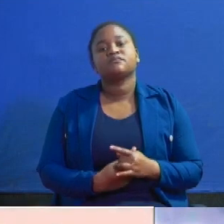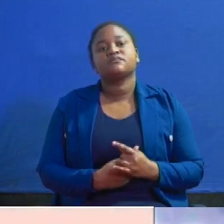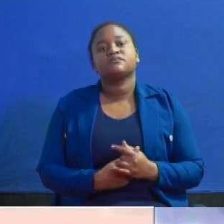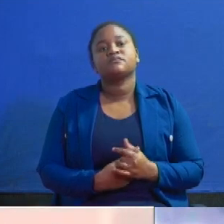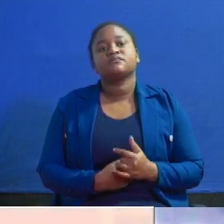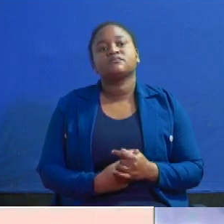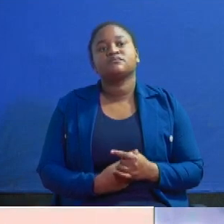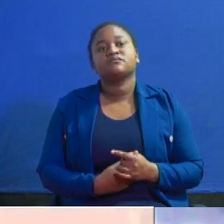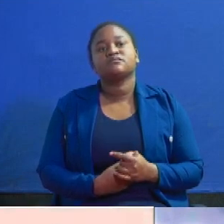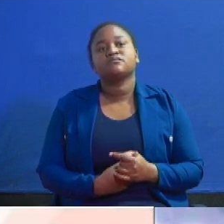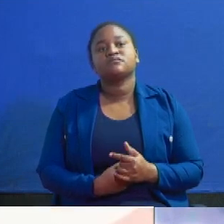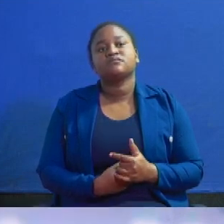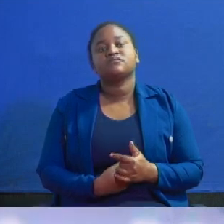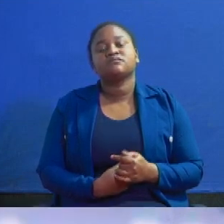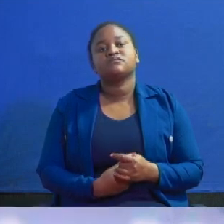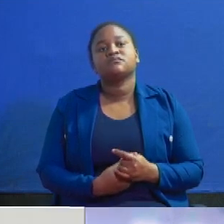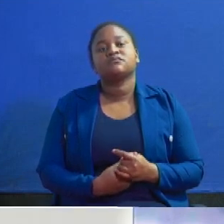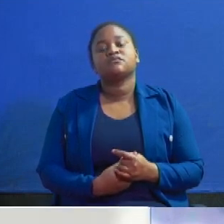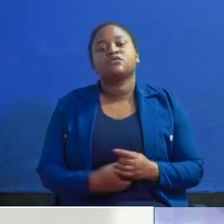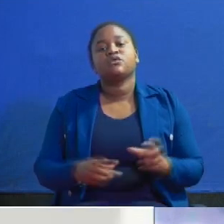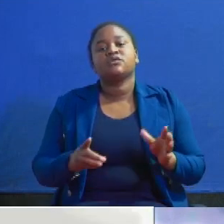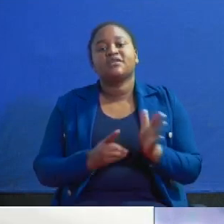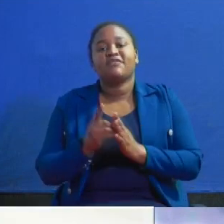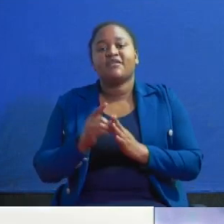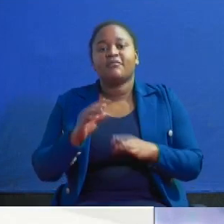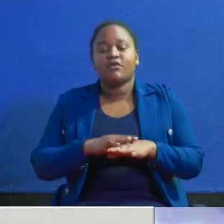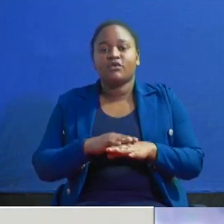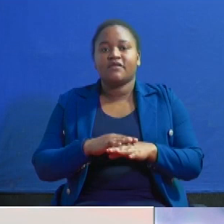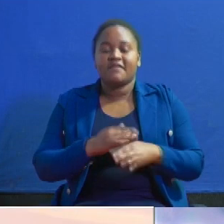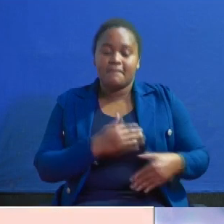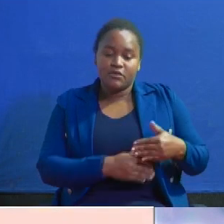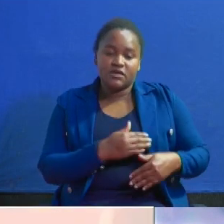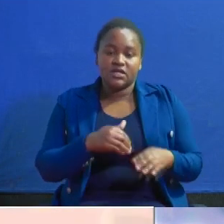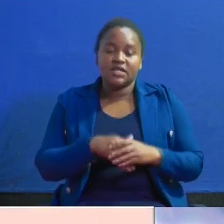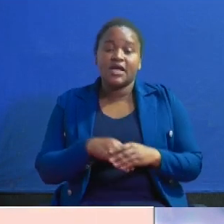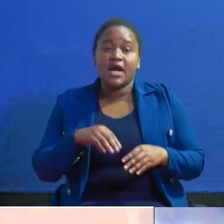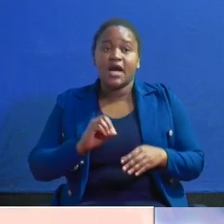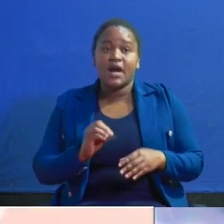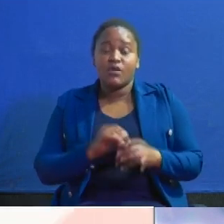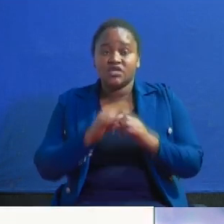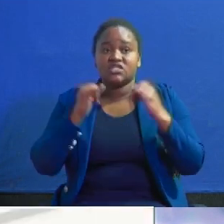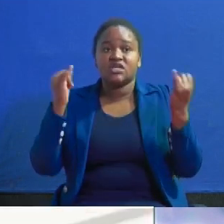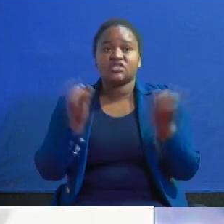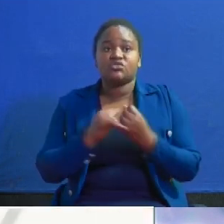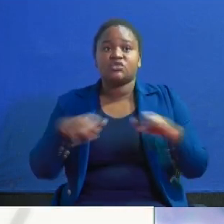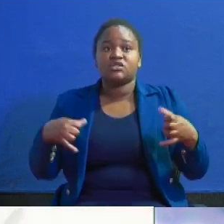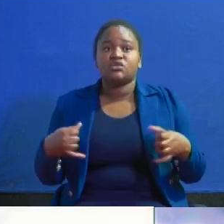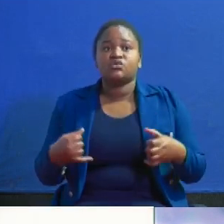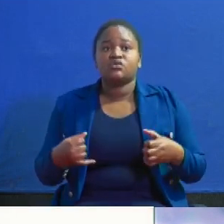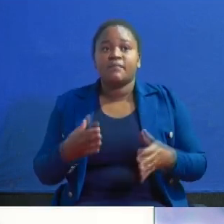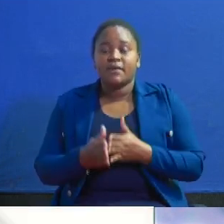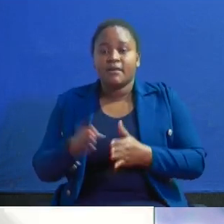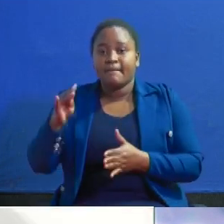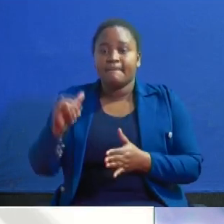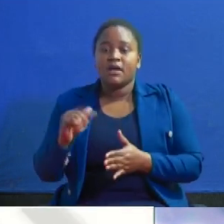Let's tilt our lenses to the latest development beyond our borders in our subsequent international news roundup prepared